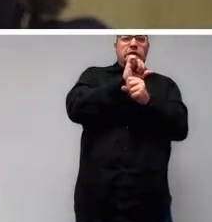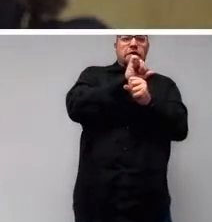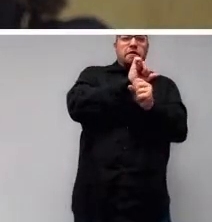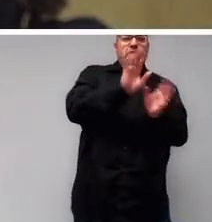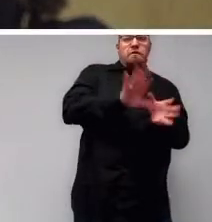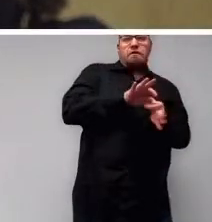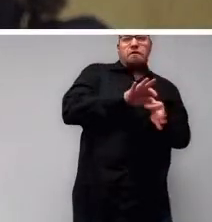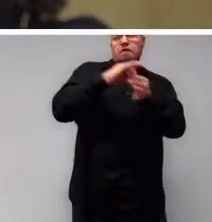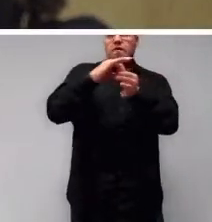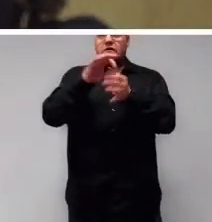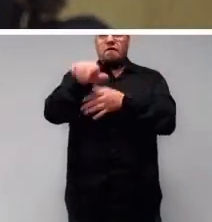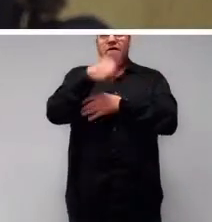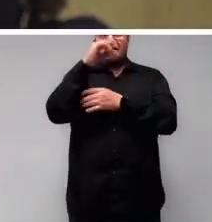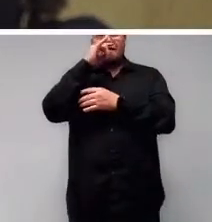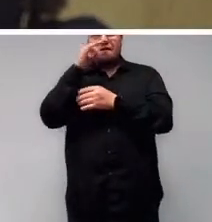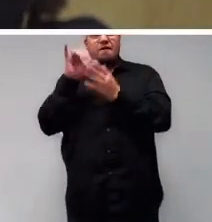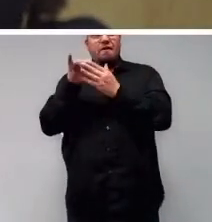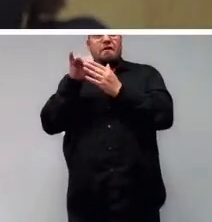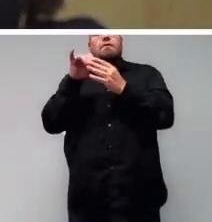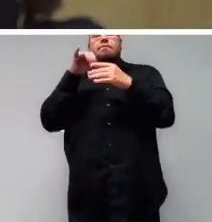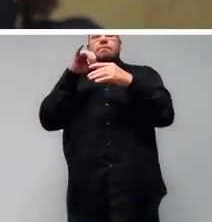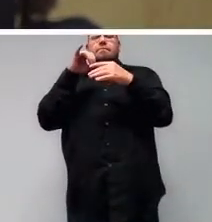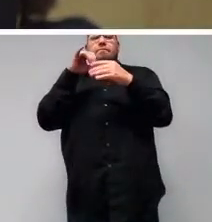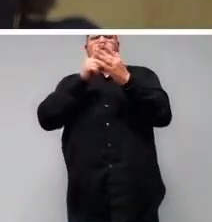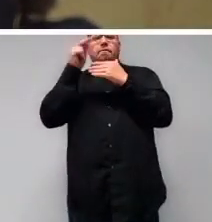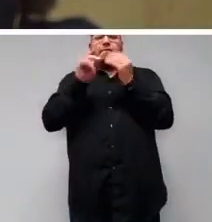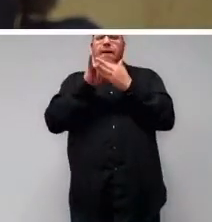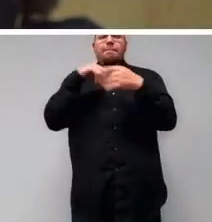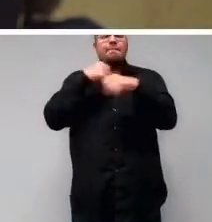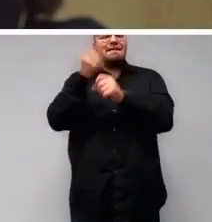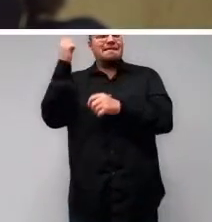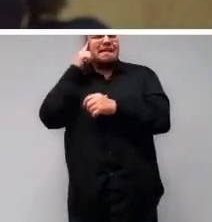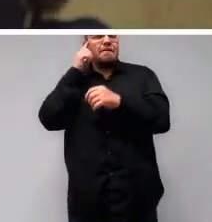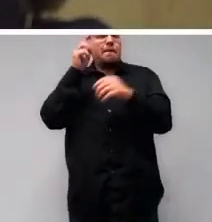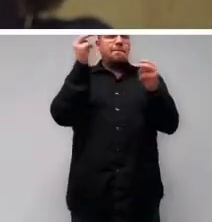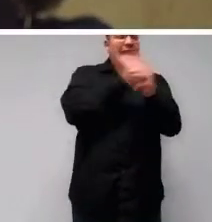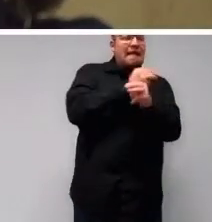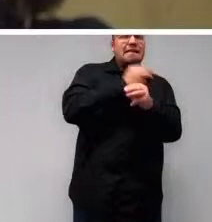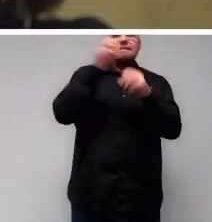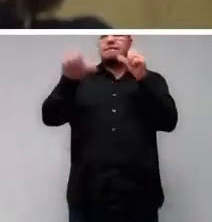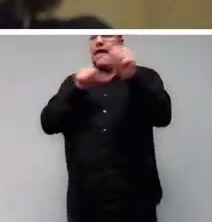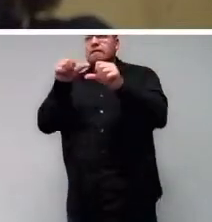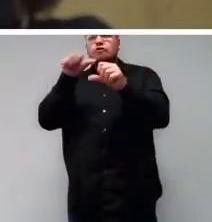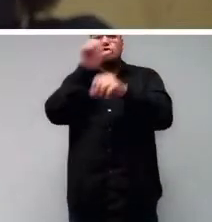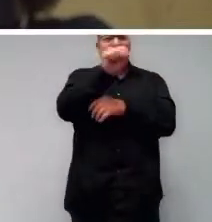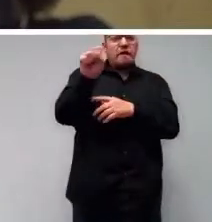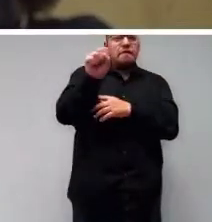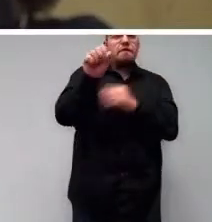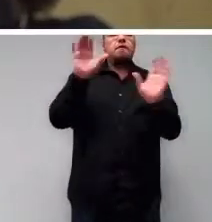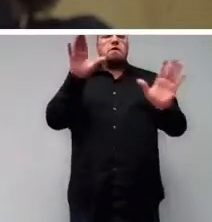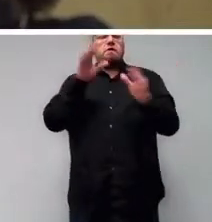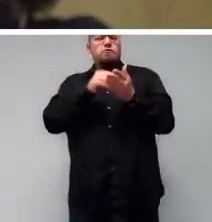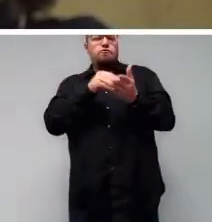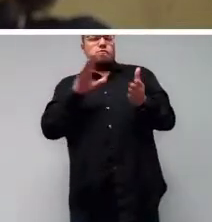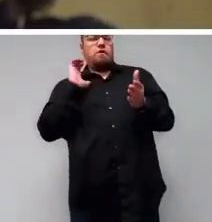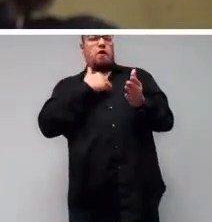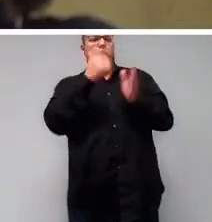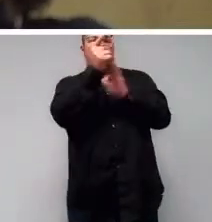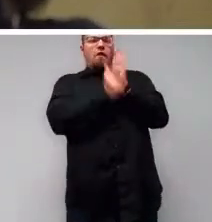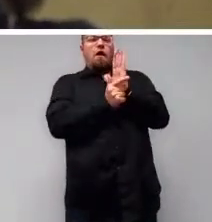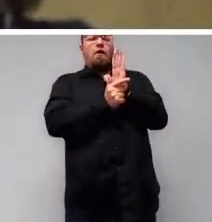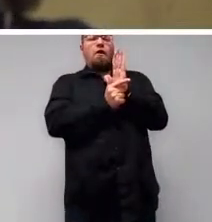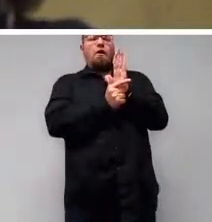subject that makes sense for the program, either math, science, or social studies. So for example, a student in our law or criminal justice